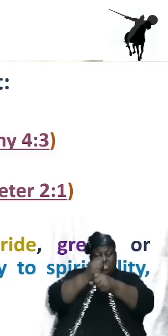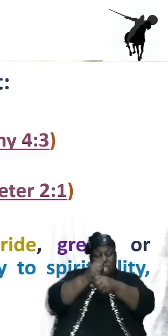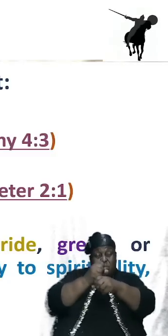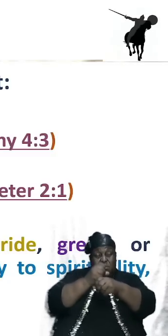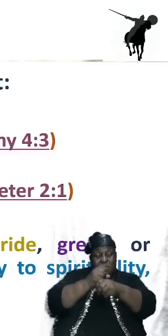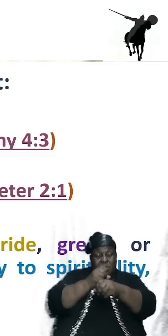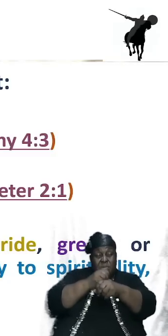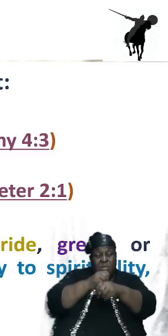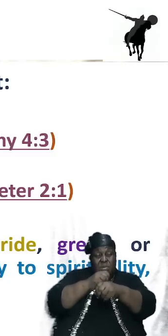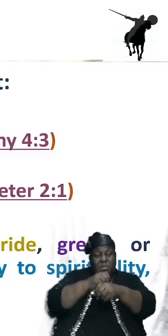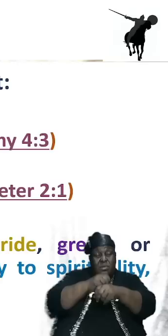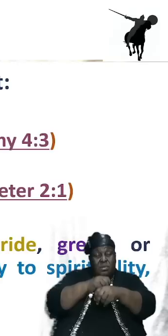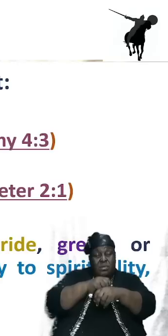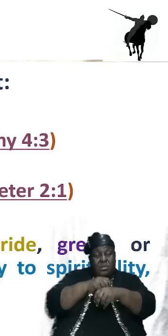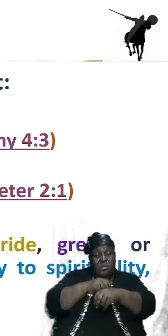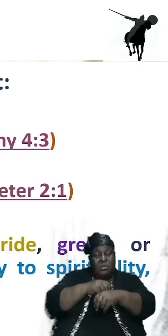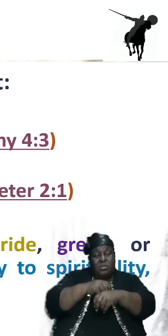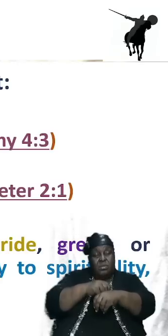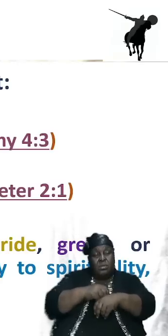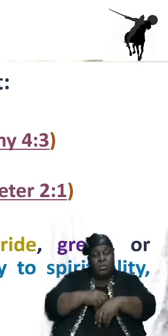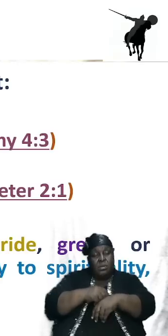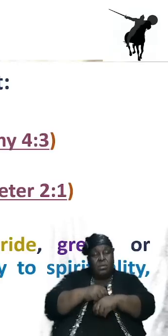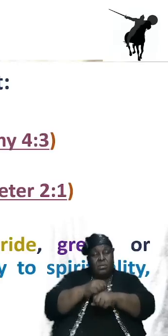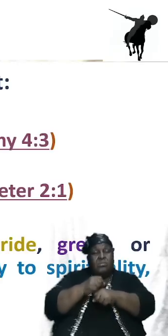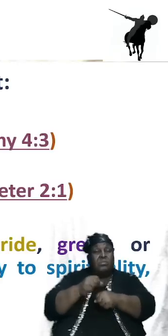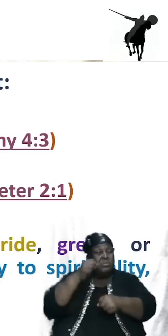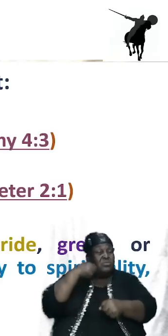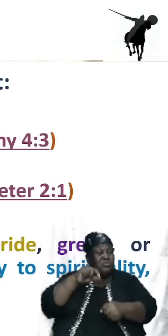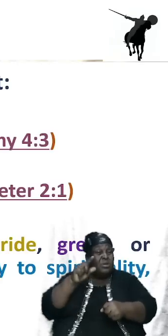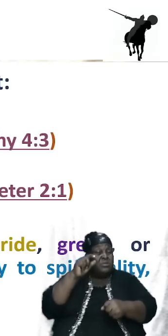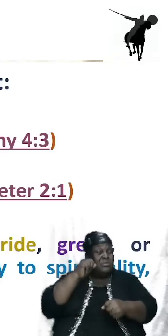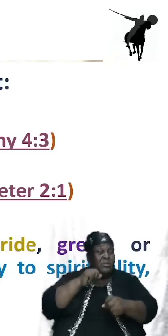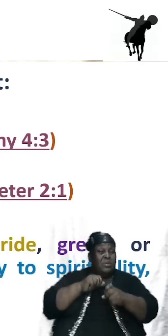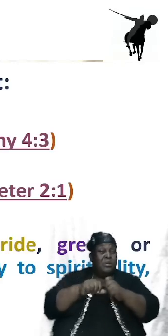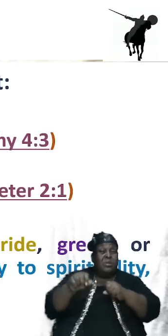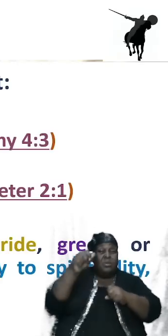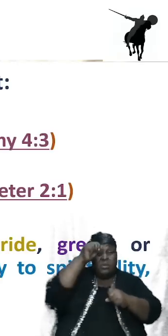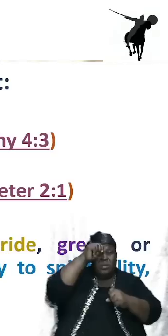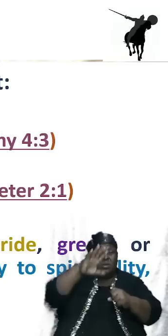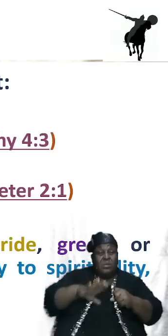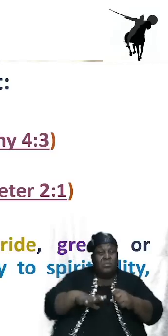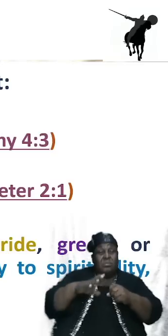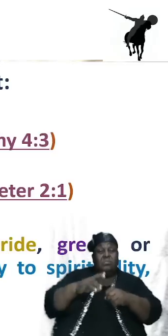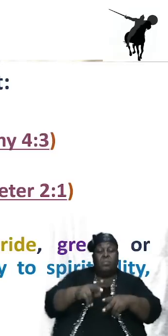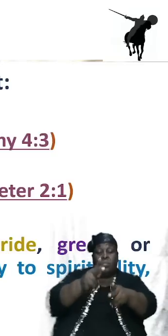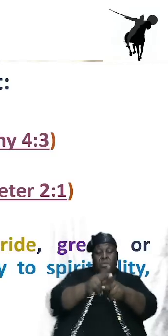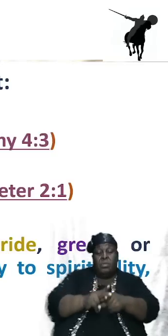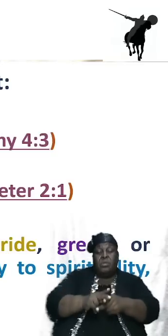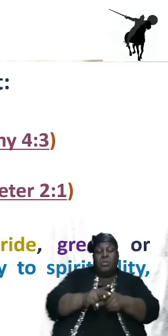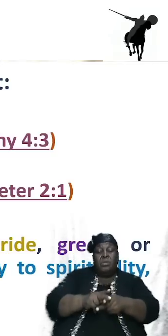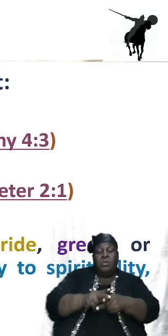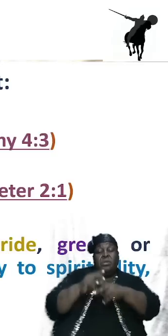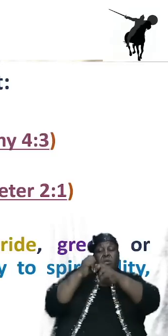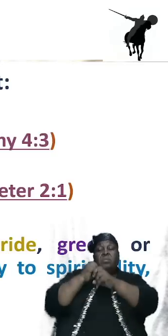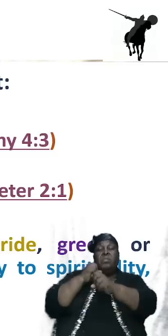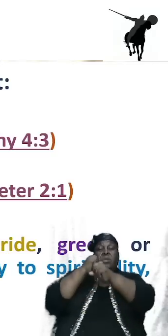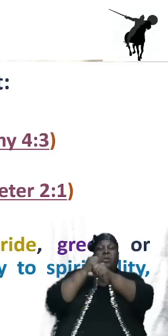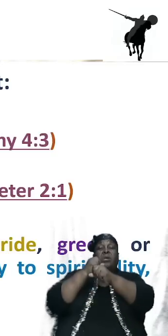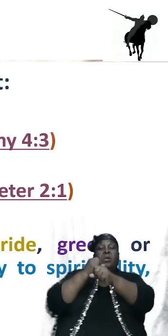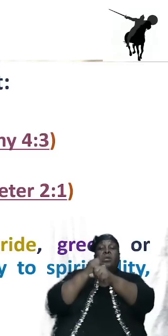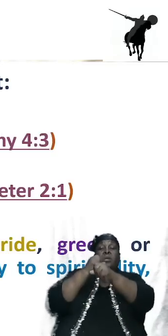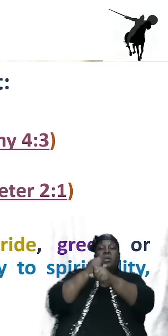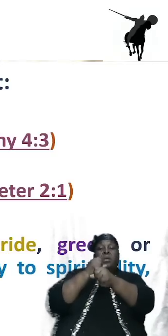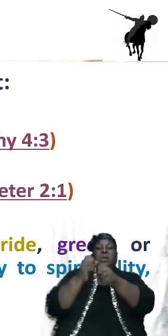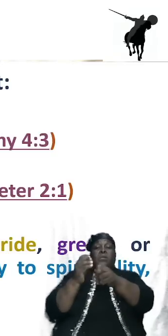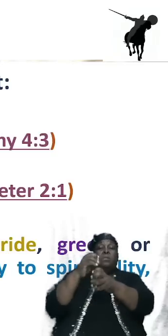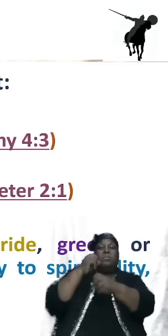it seemed okay. Why wouldn't you don't understand. The man tried to keep the thing steady, man. There's nothing wrong he did if you look at it. I